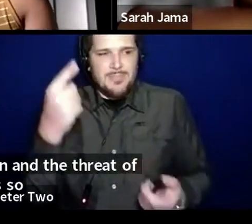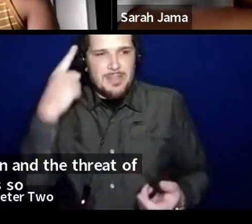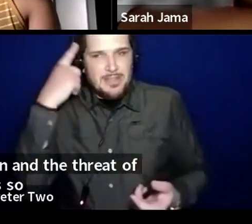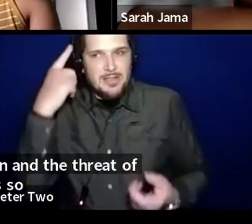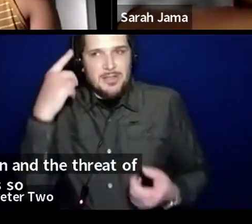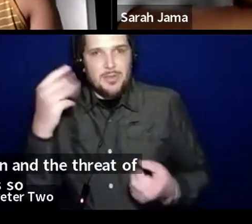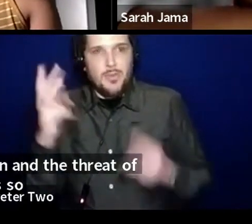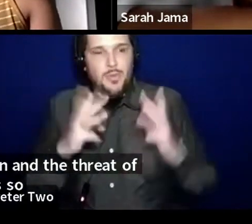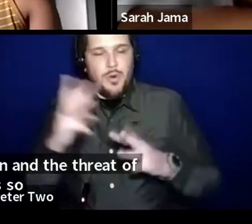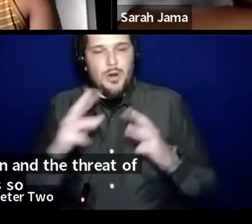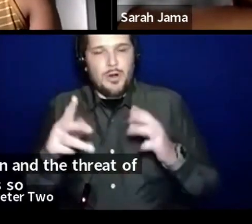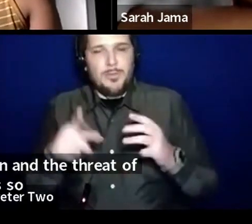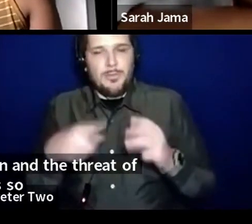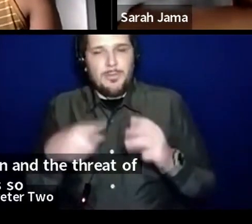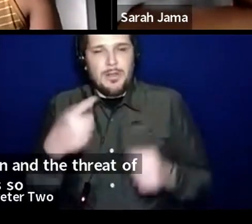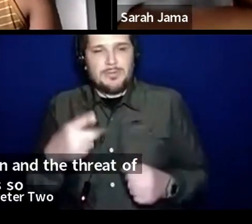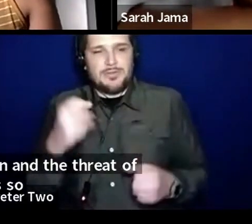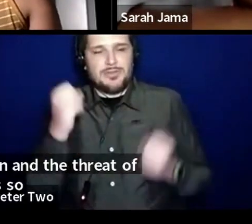state.